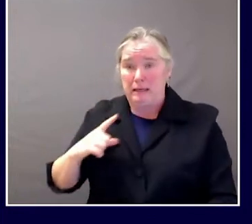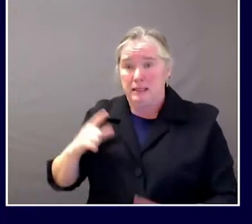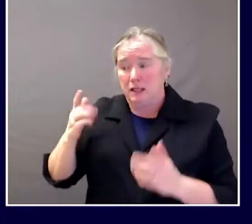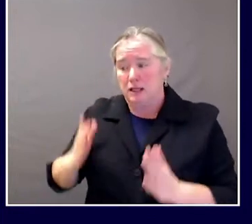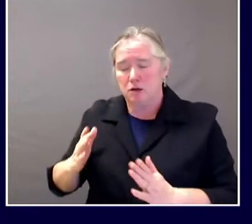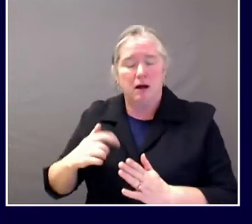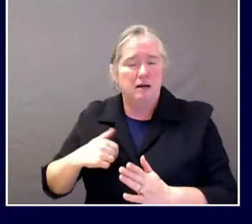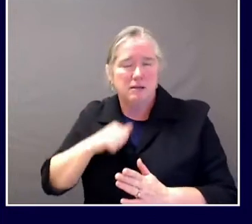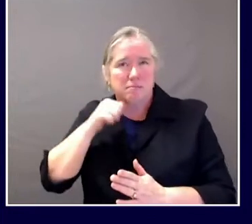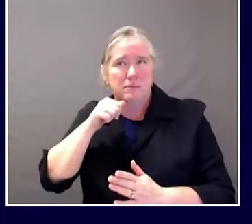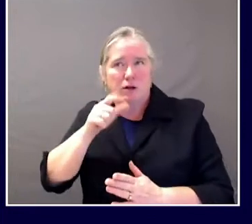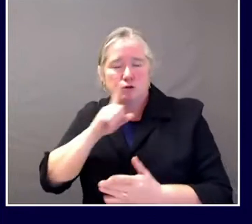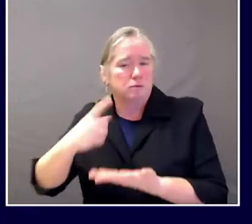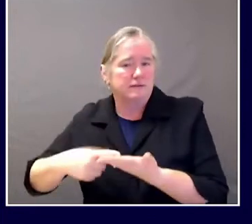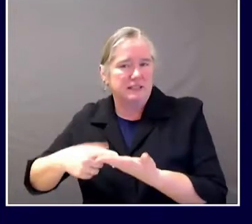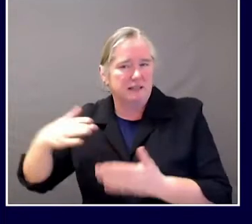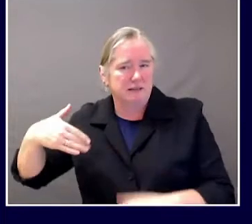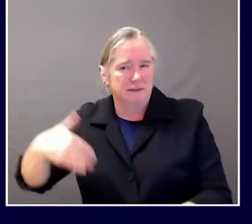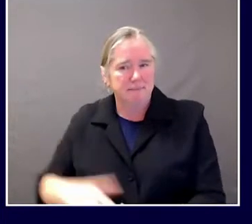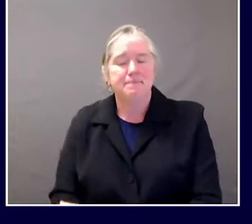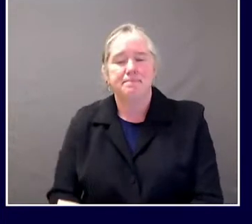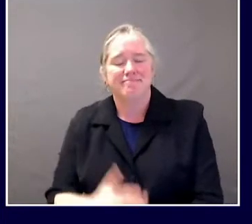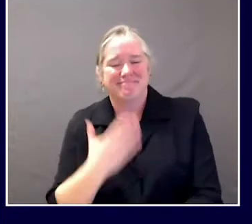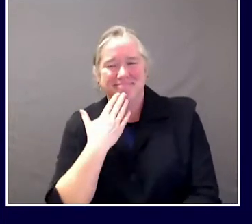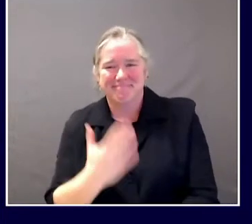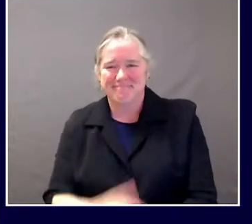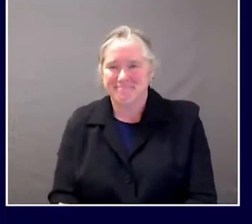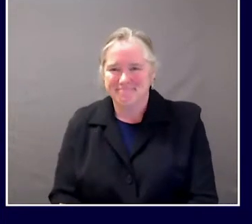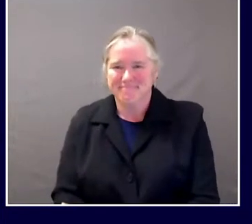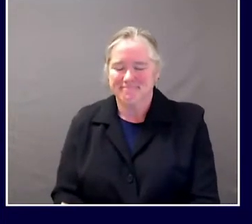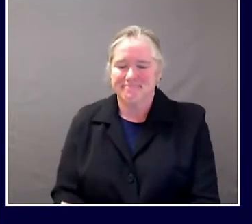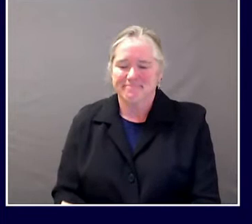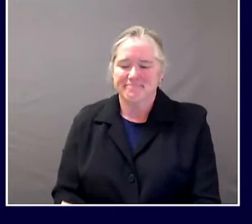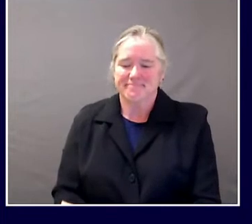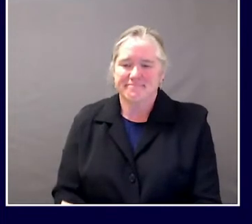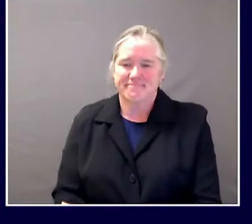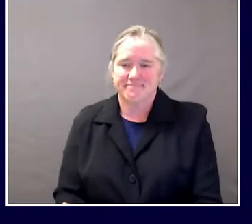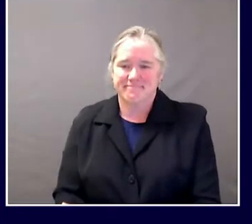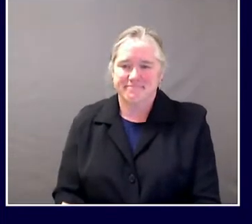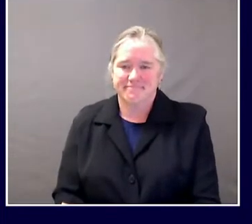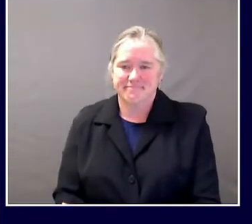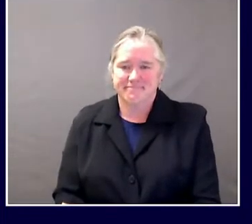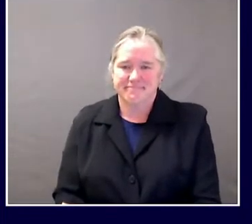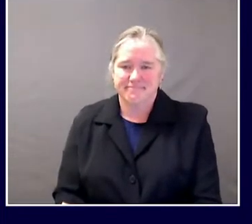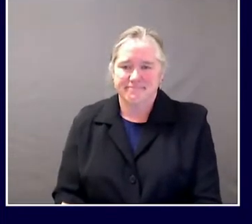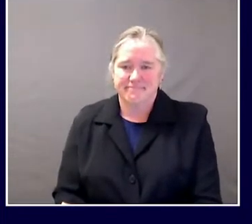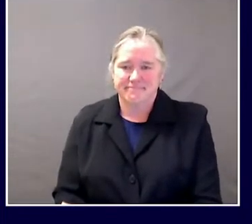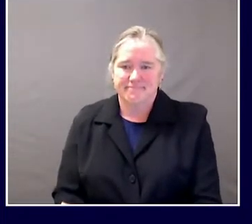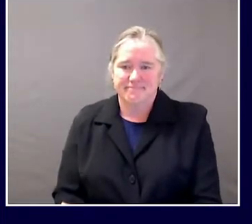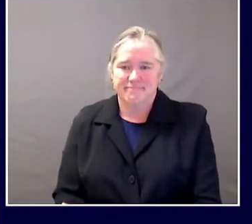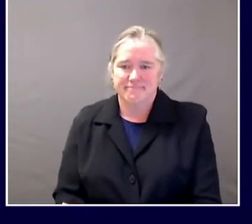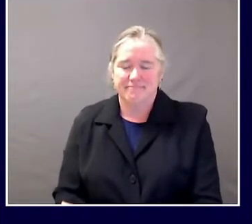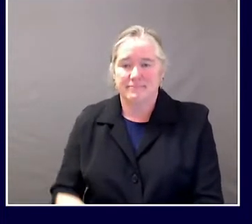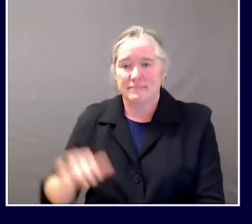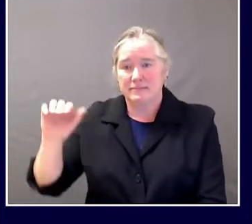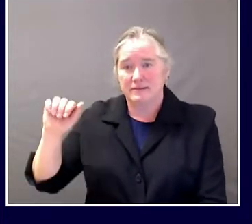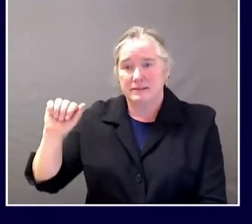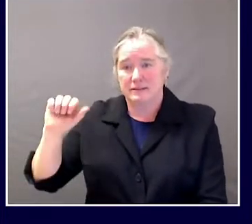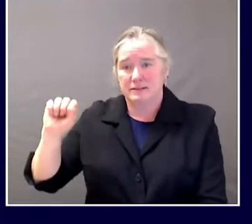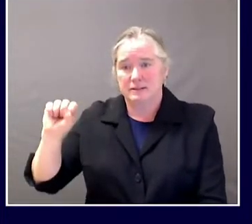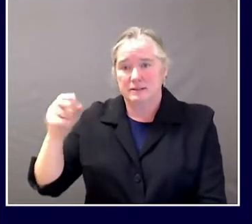that's something on the agenda. Thank you. Mm-hmm. I'm going to turn now to Ashley Blackford